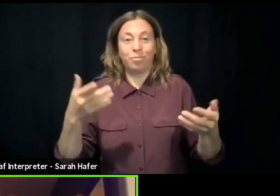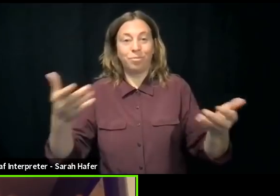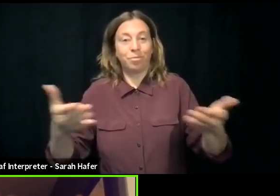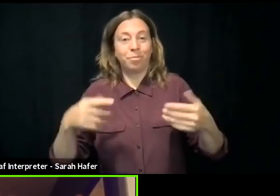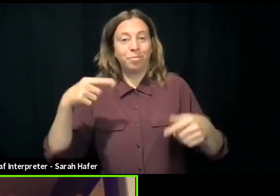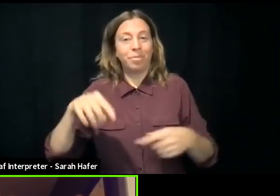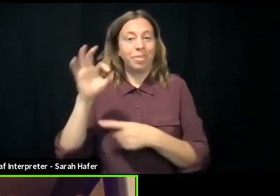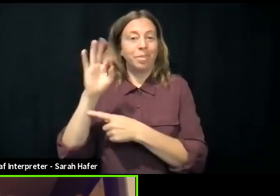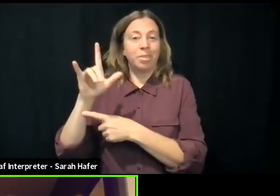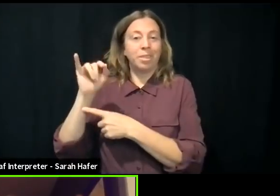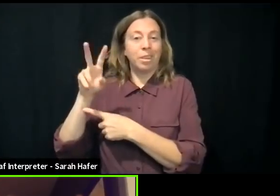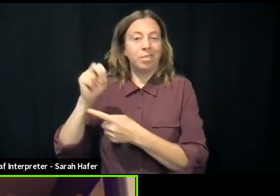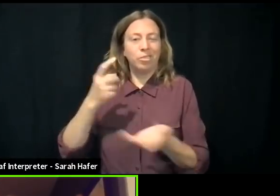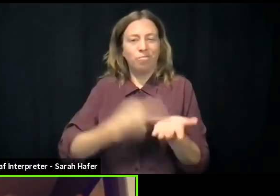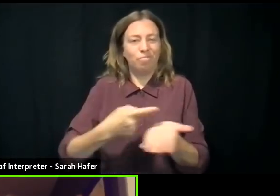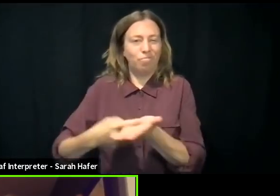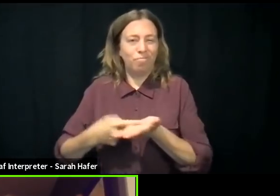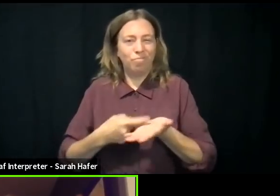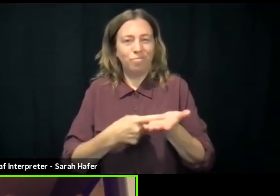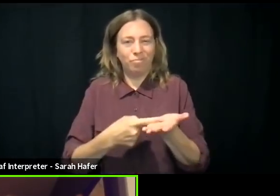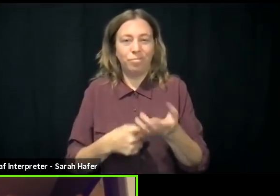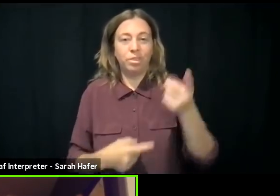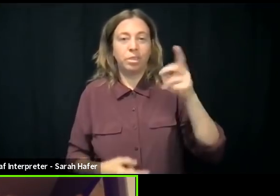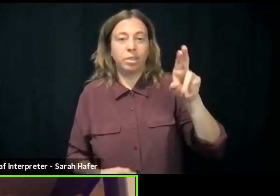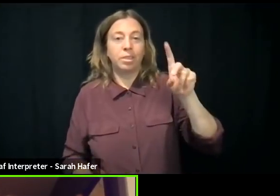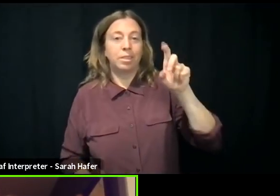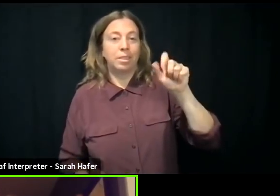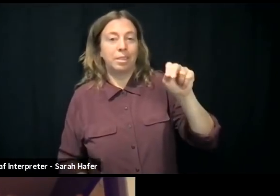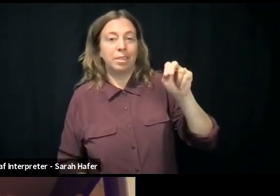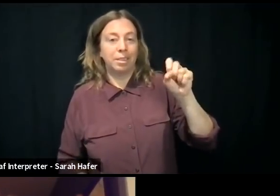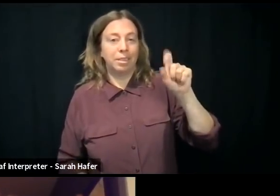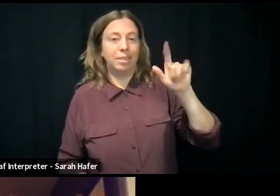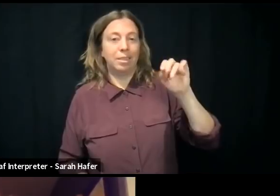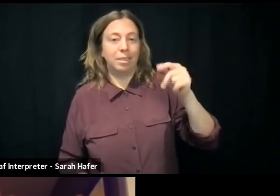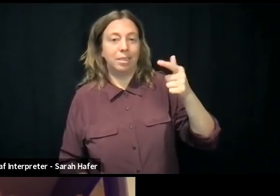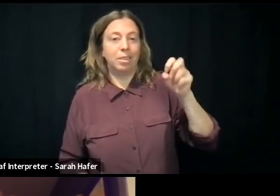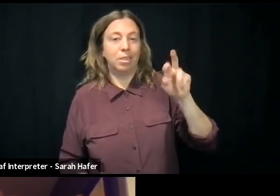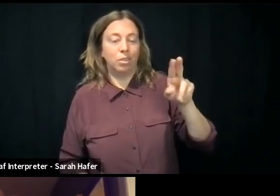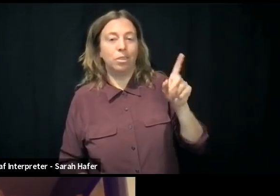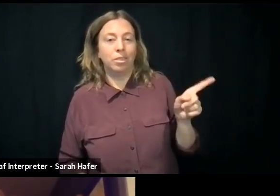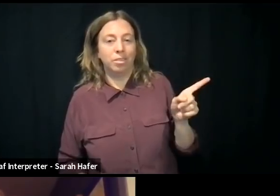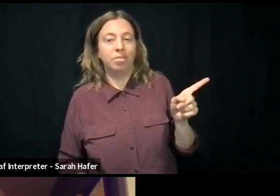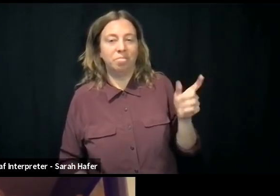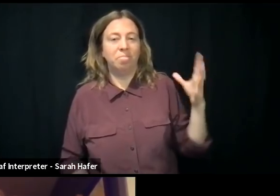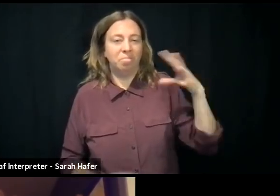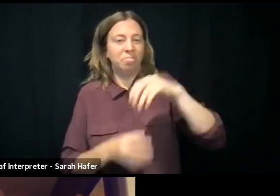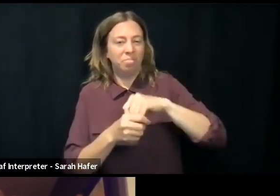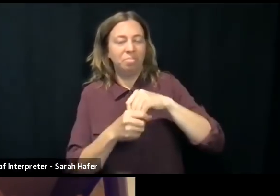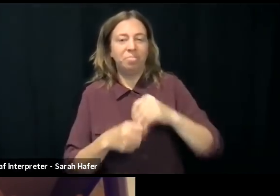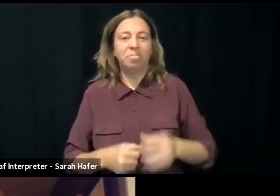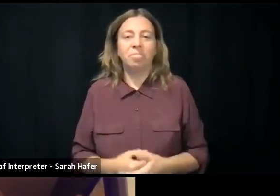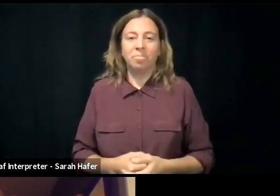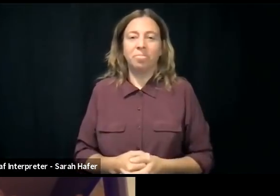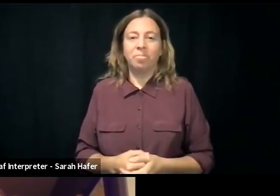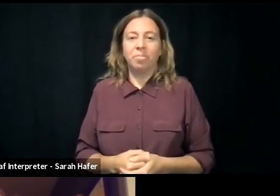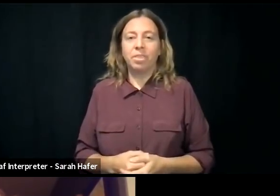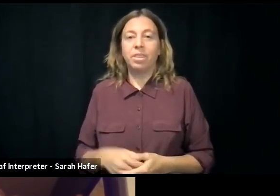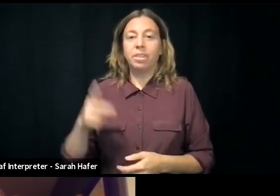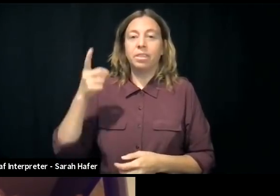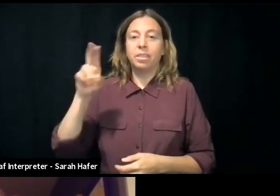Dean Sidelinger, the health officer and state epidemiologist. Thank you, Dean. And I'm Dr. Robert Jackman, a family